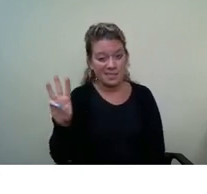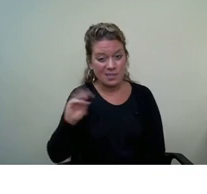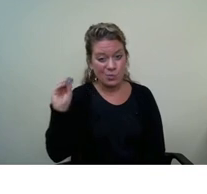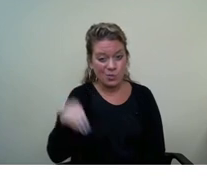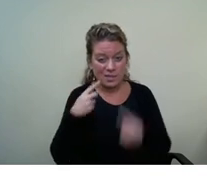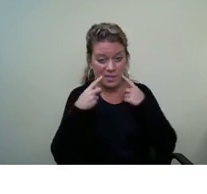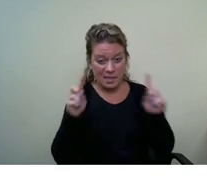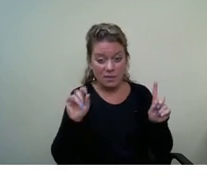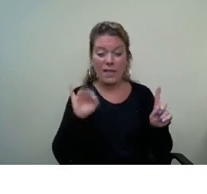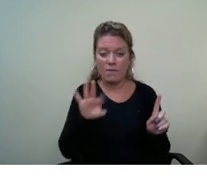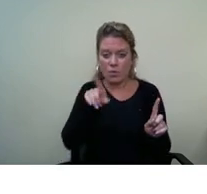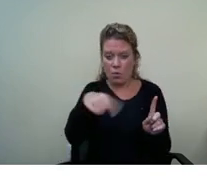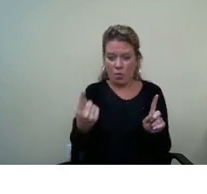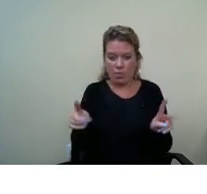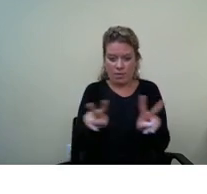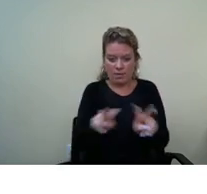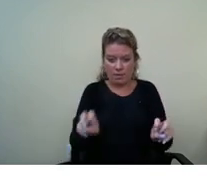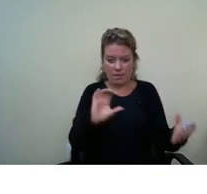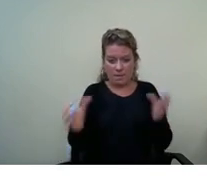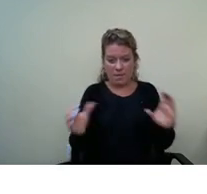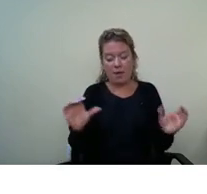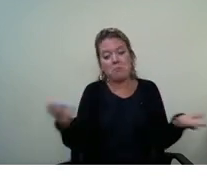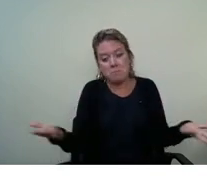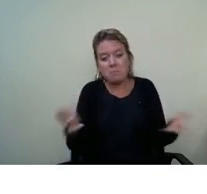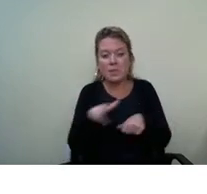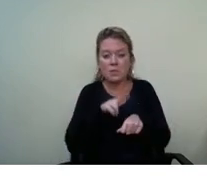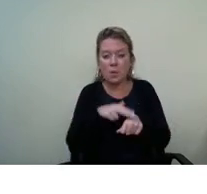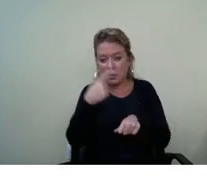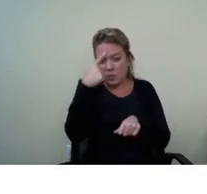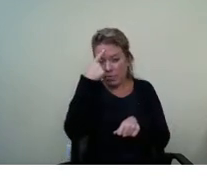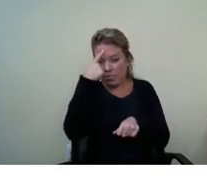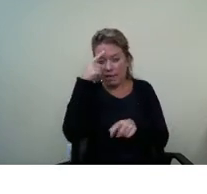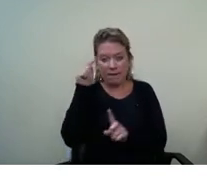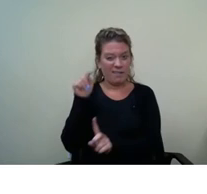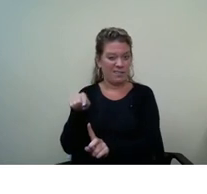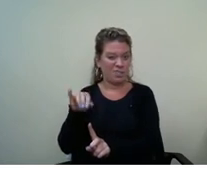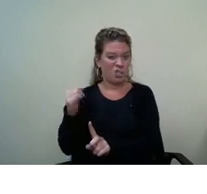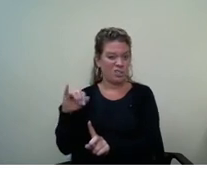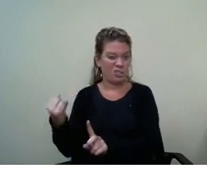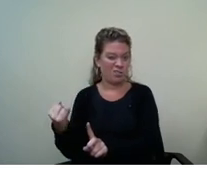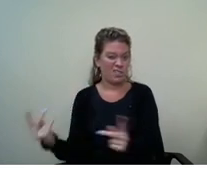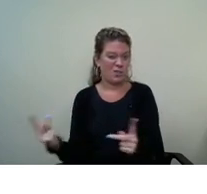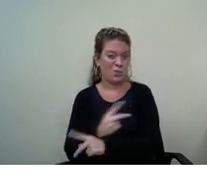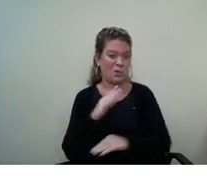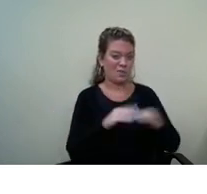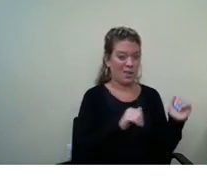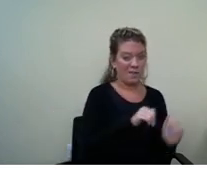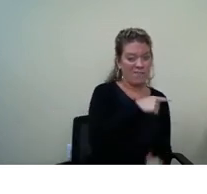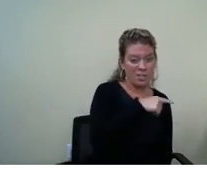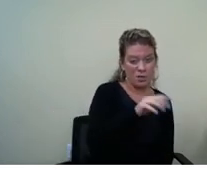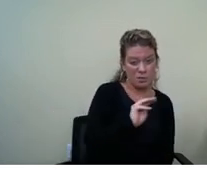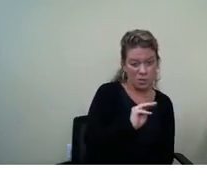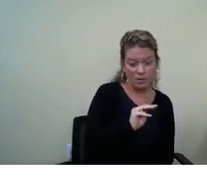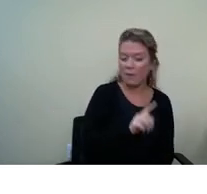if you only look at these numbers, it's natural to think that these vaccines are worse than these. But that assumption is